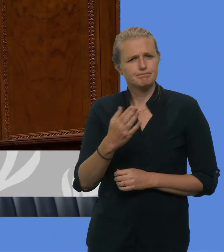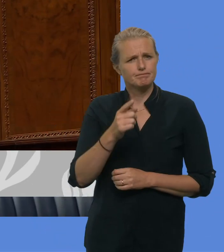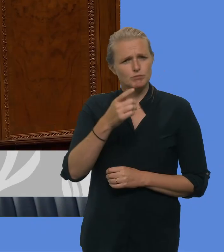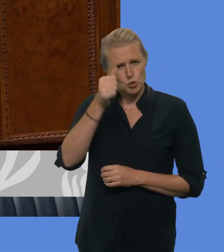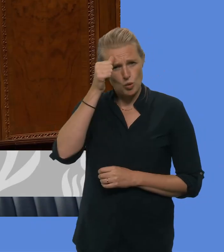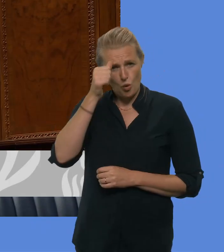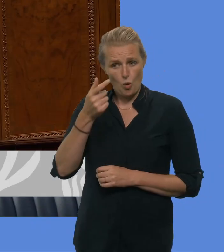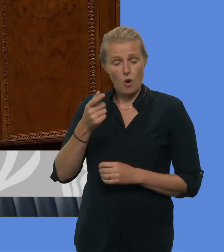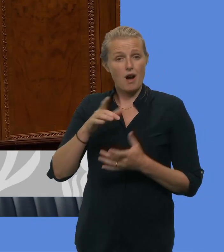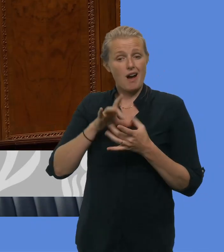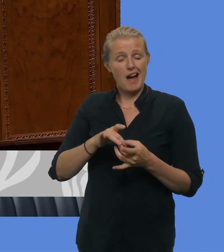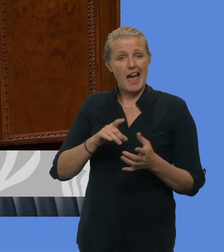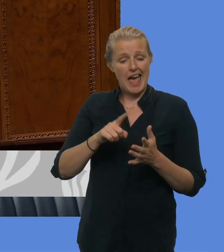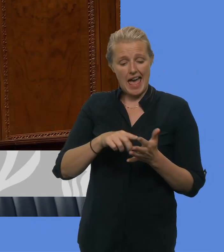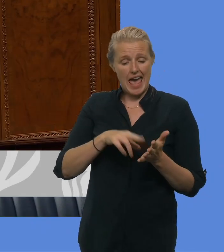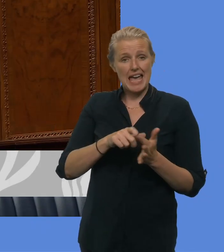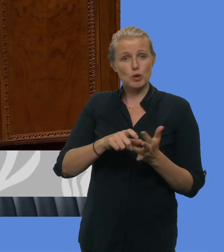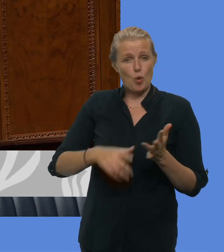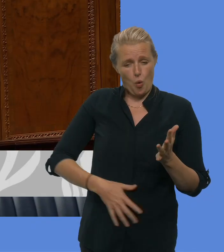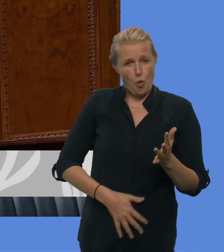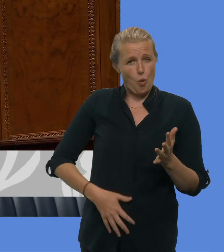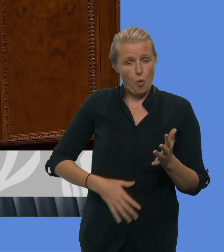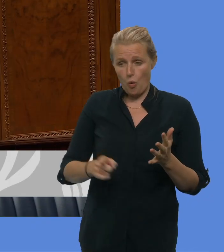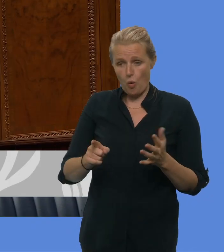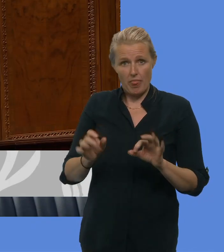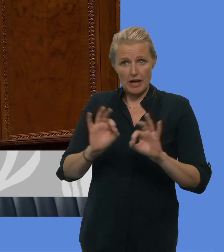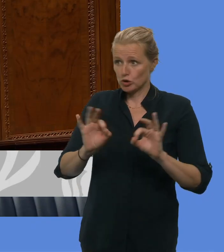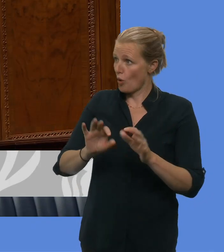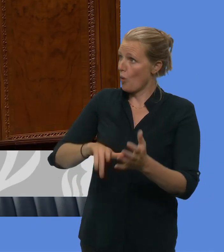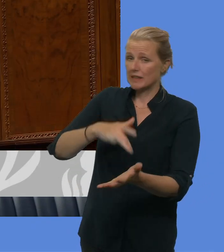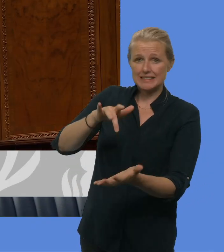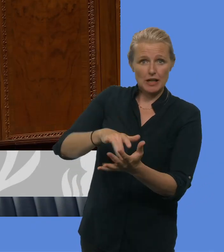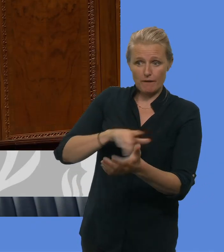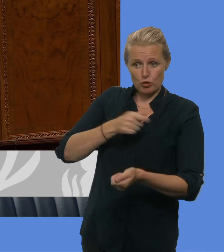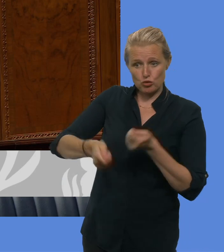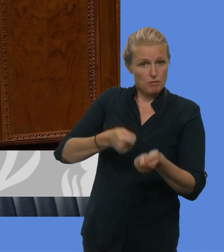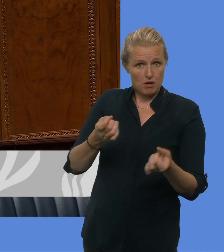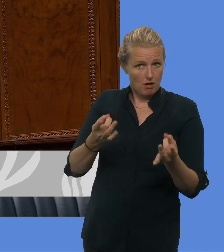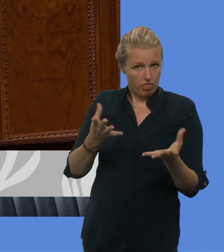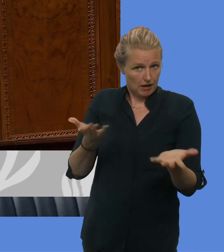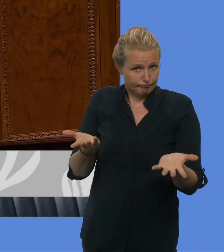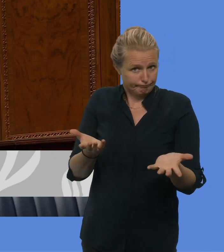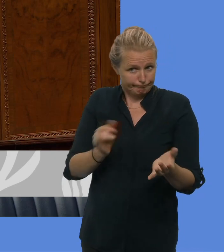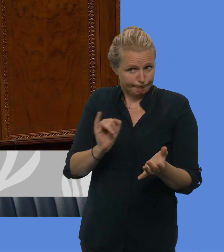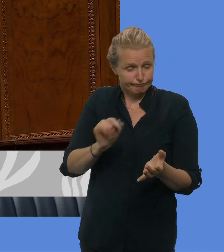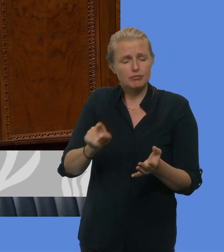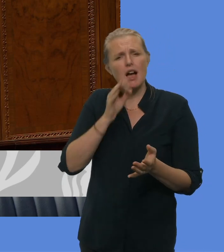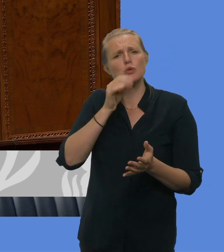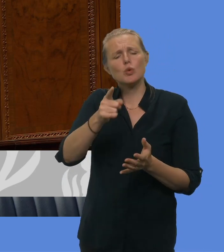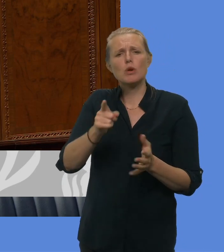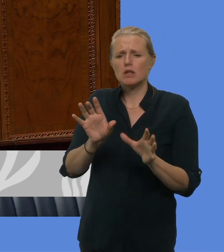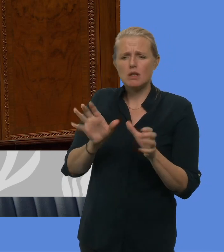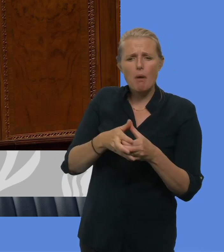centre for endometriosis treatment, despite efforts made by campaigners. Can the Minister detail whether the Department or the EA or schools